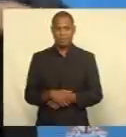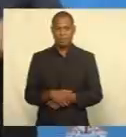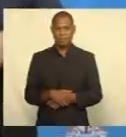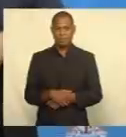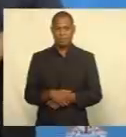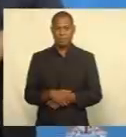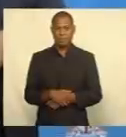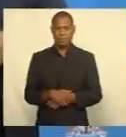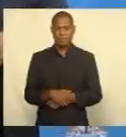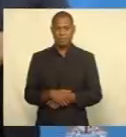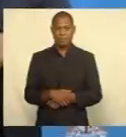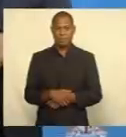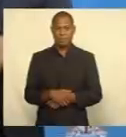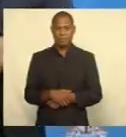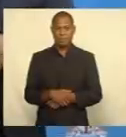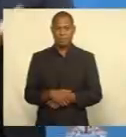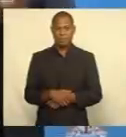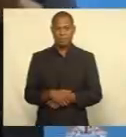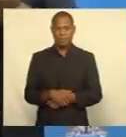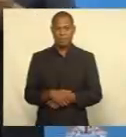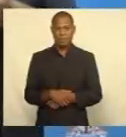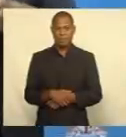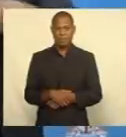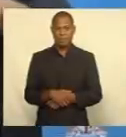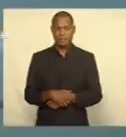a result within the next week or two.